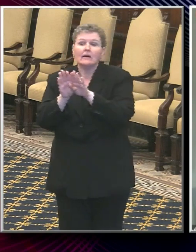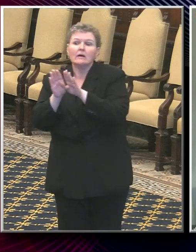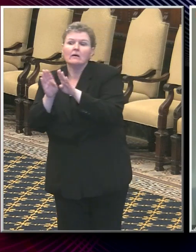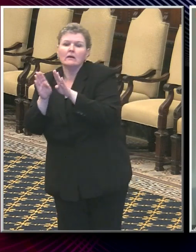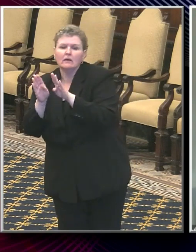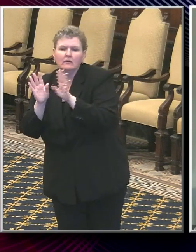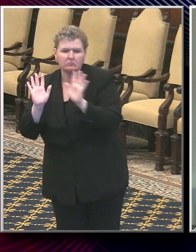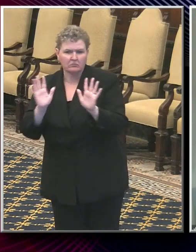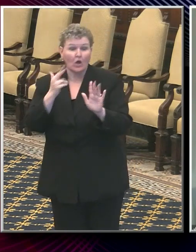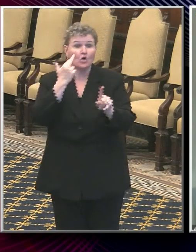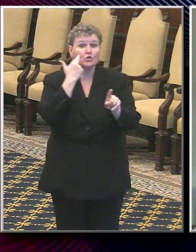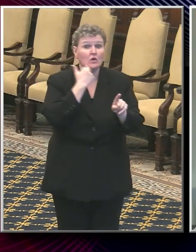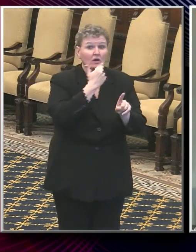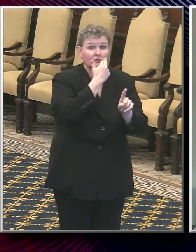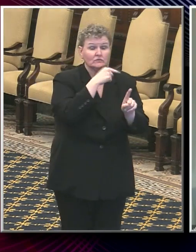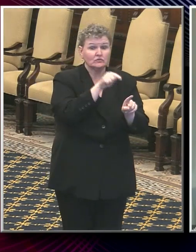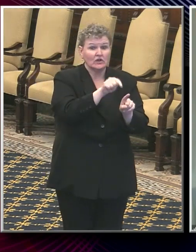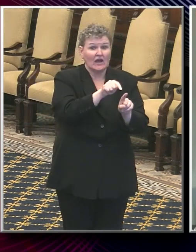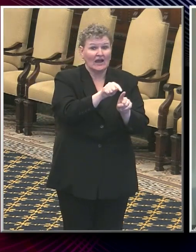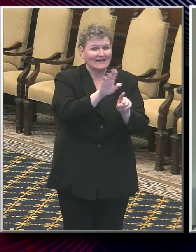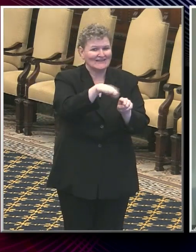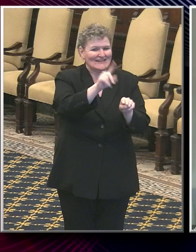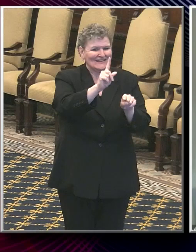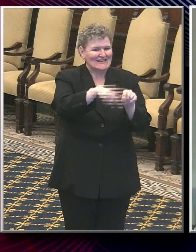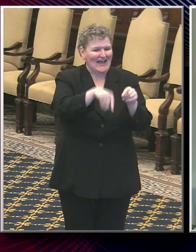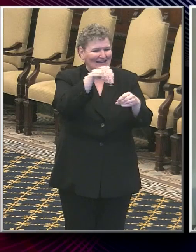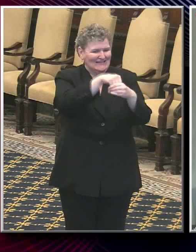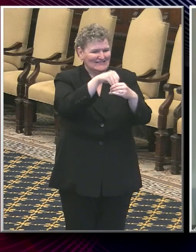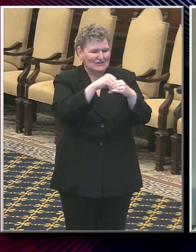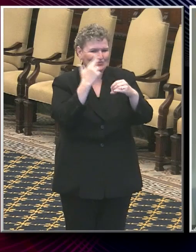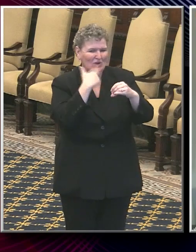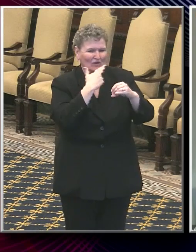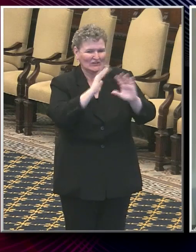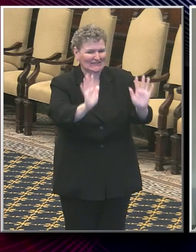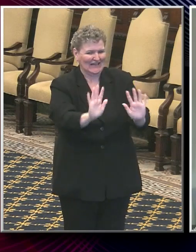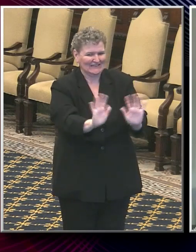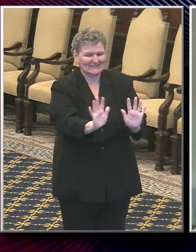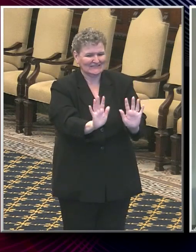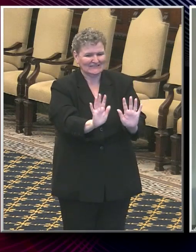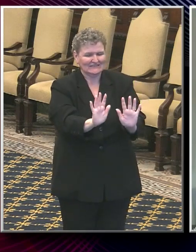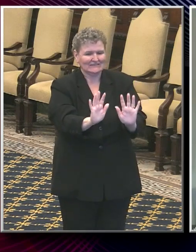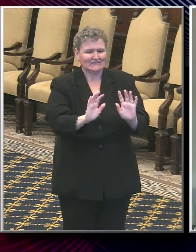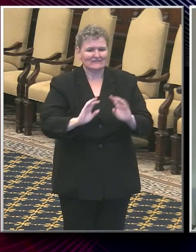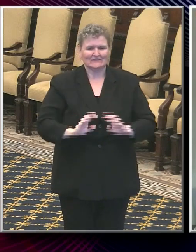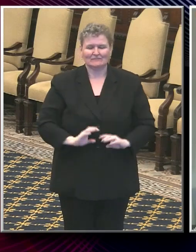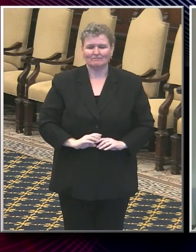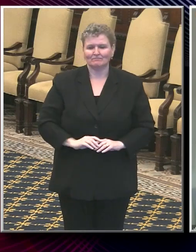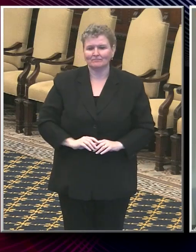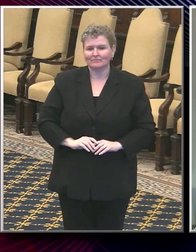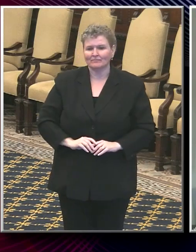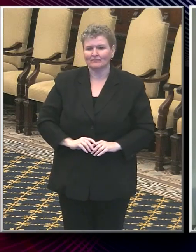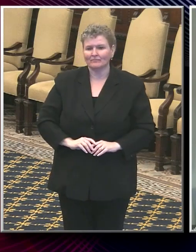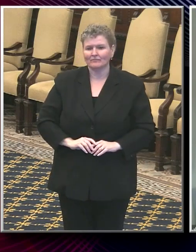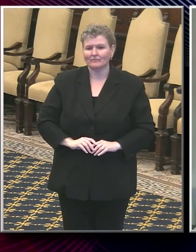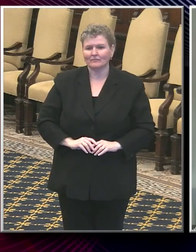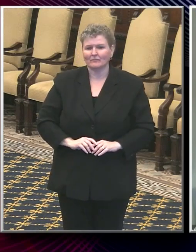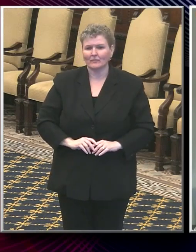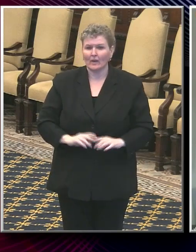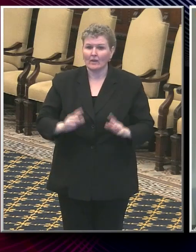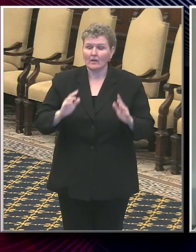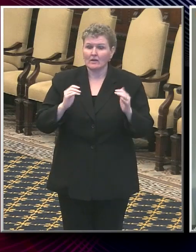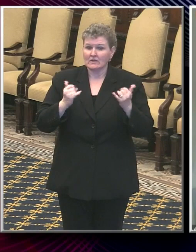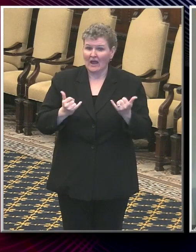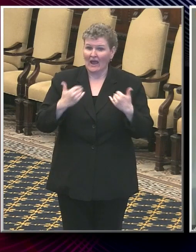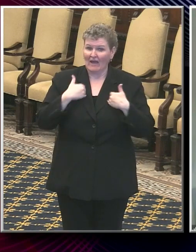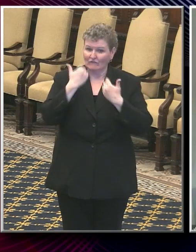can allow on-site ordering of food. So people can walk up to a restaurant and order, but there are restrictions for that. People cannot dine